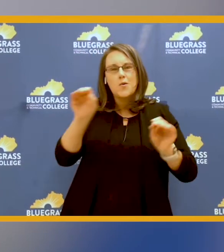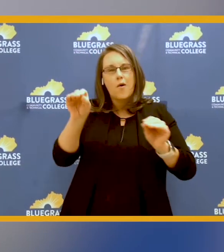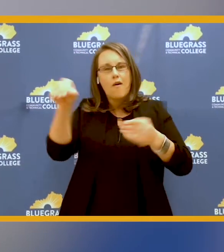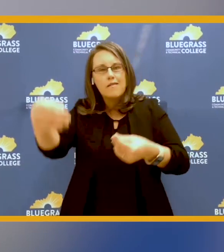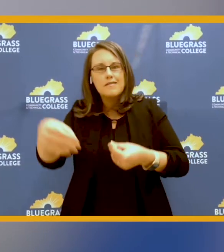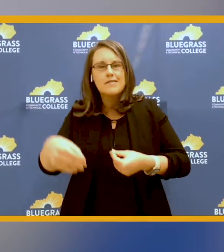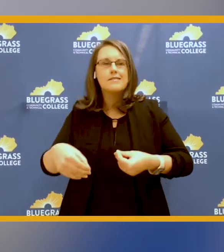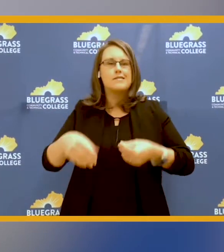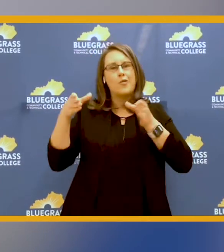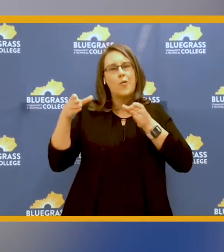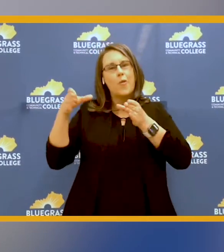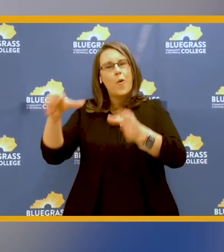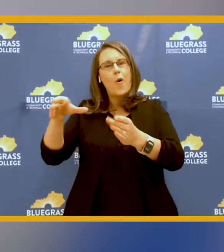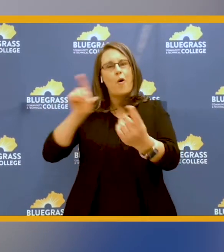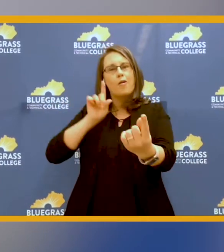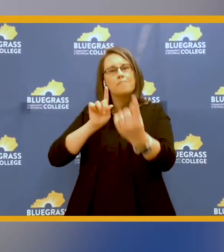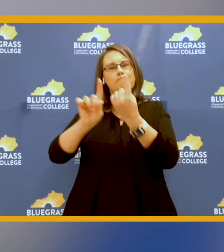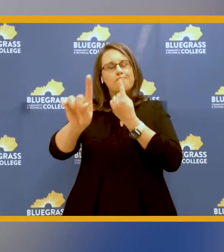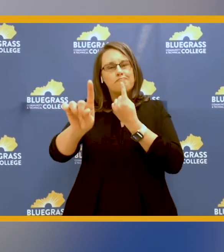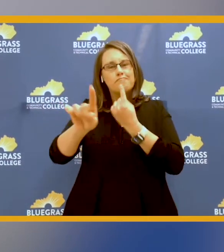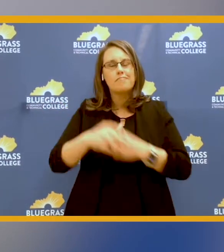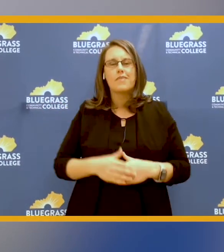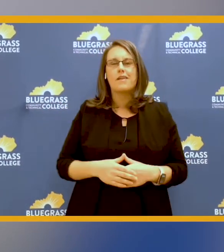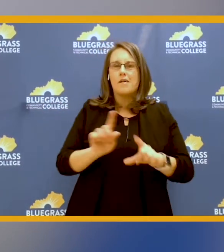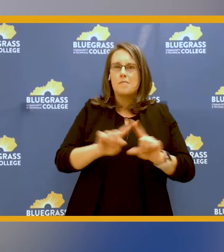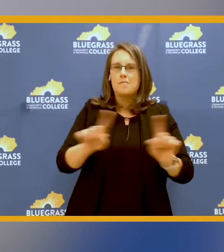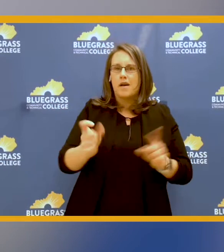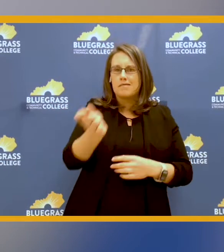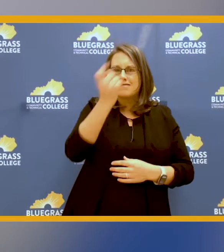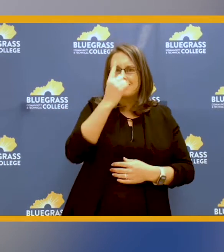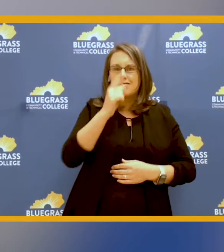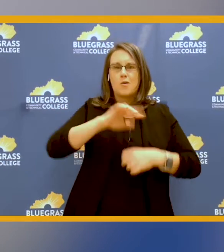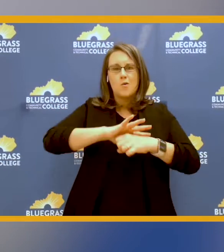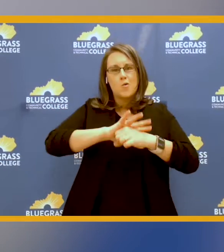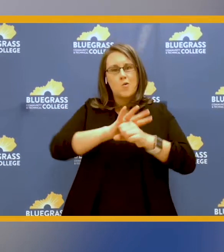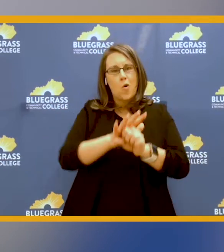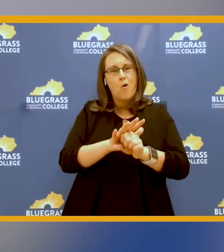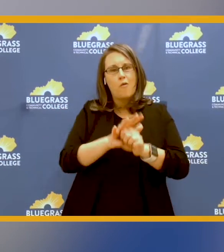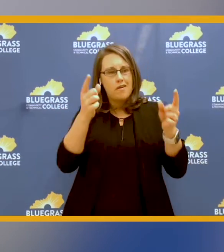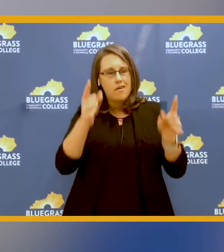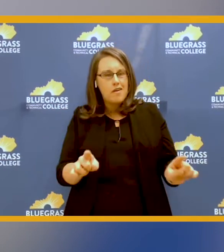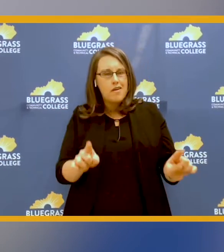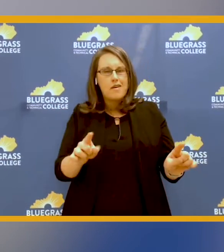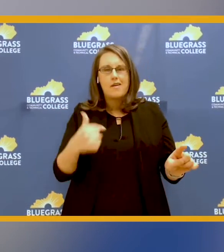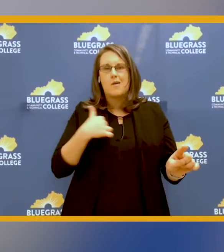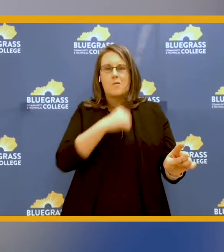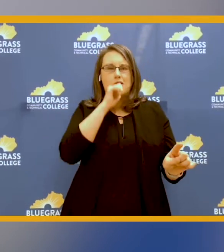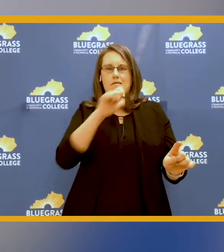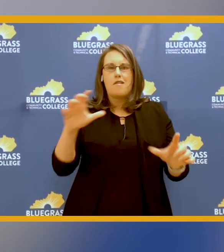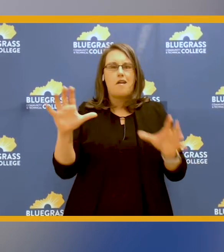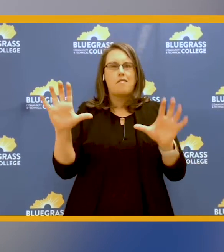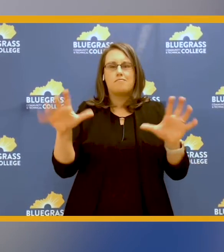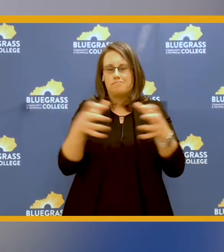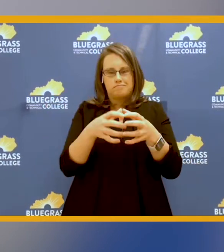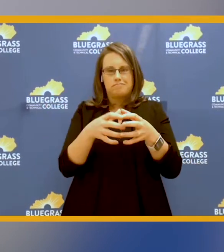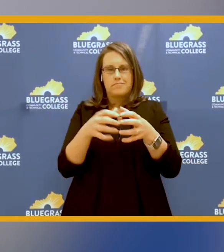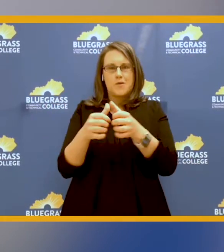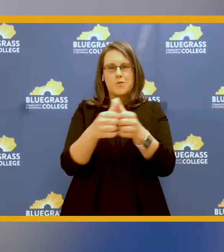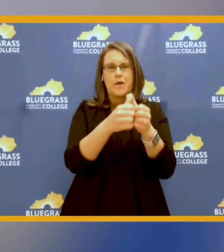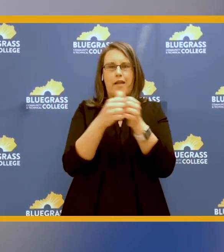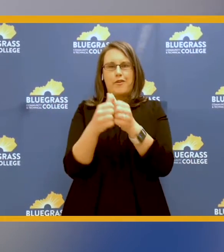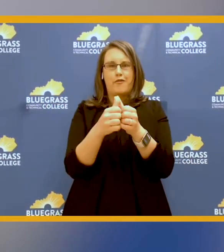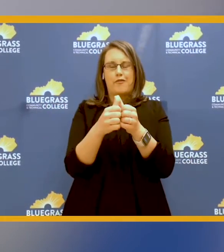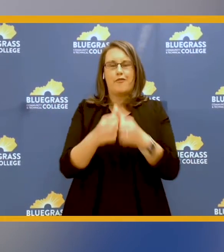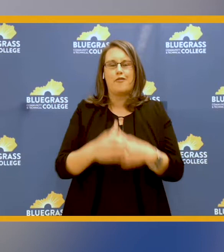offices and in the hallways. But due to COVID-19, we're not together in the way we have always